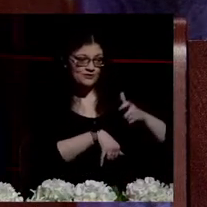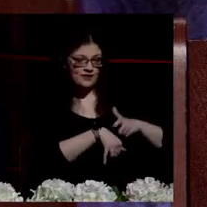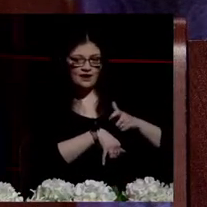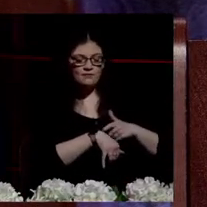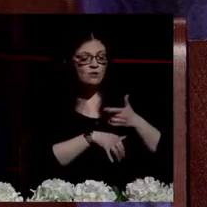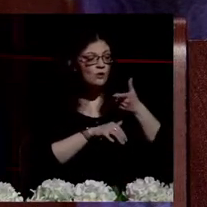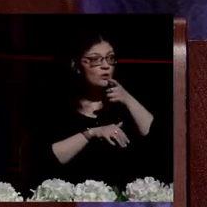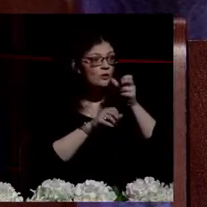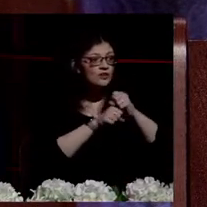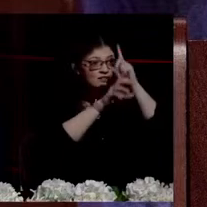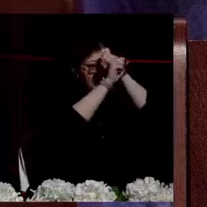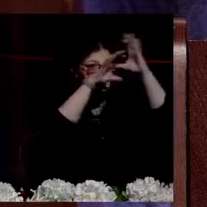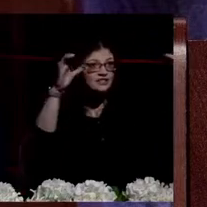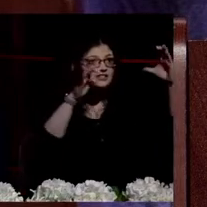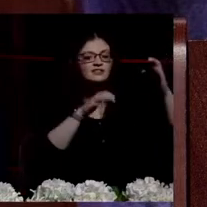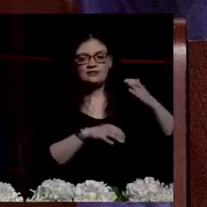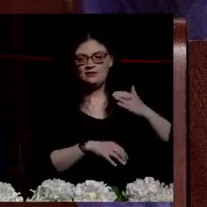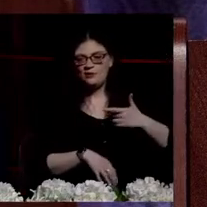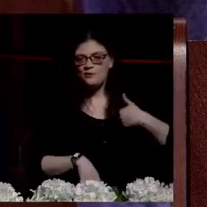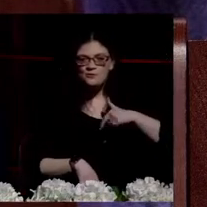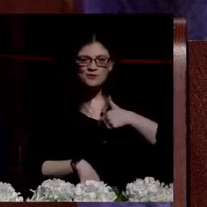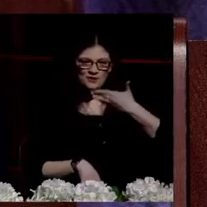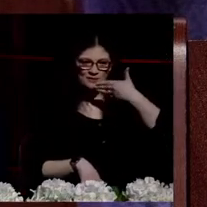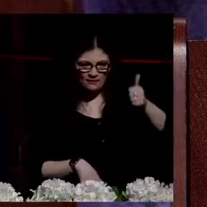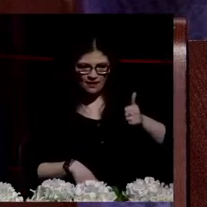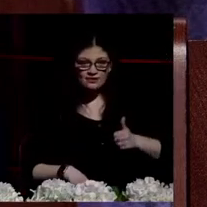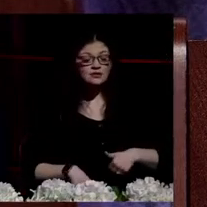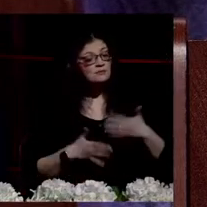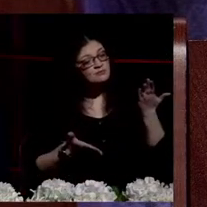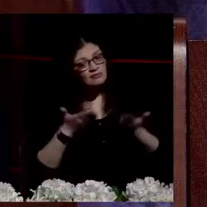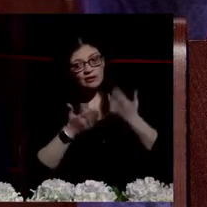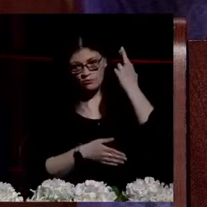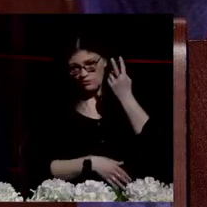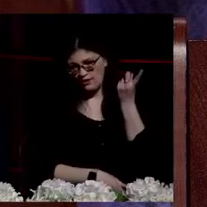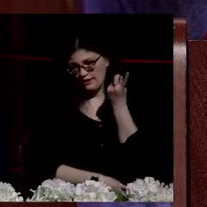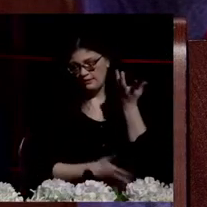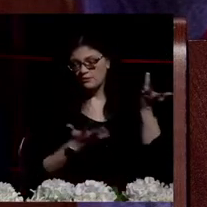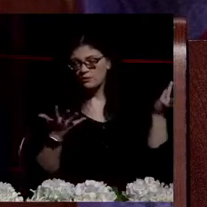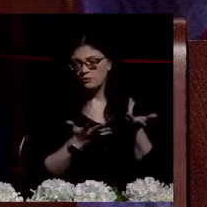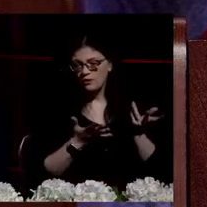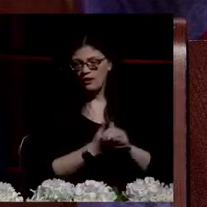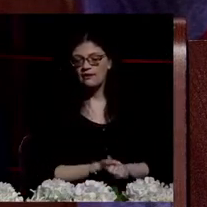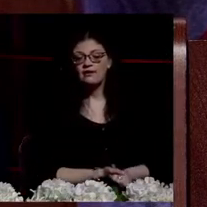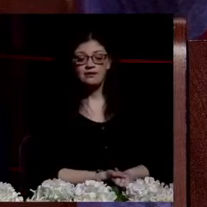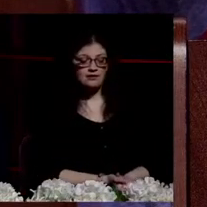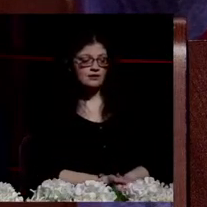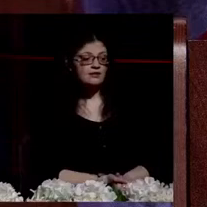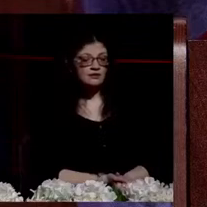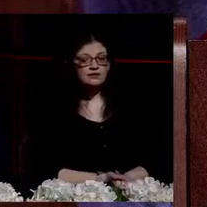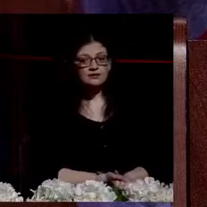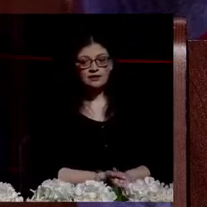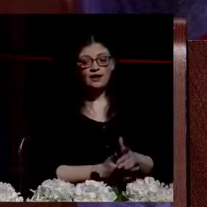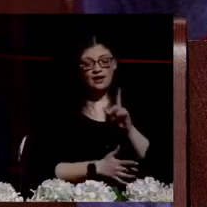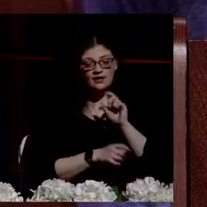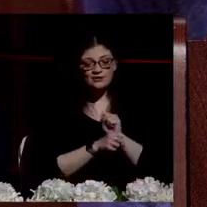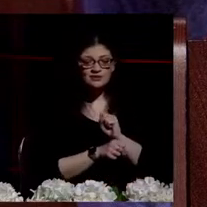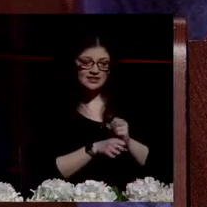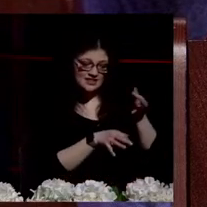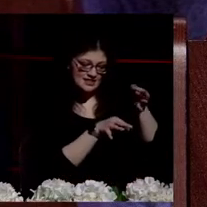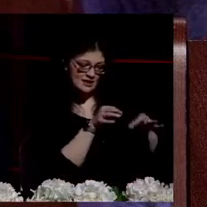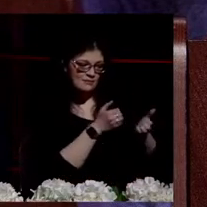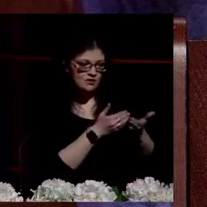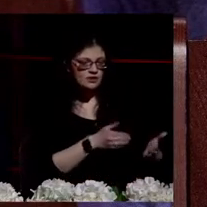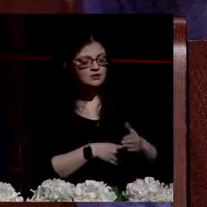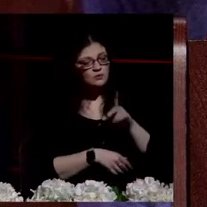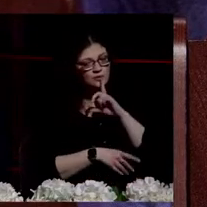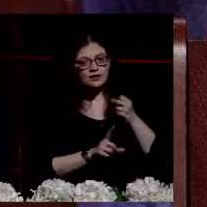imagined graduation would come this fast? You may have realized something though. Even though we take the smallest things for granted, they can always have a huge